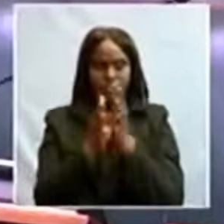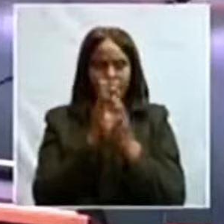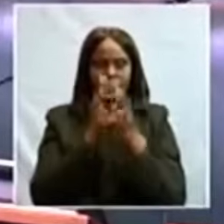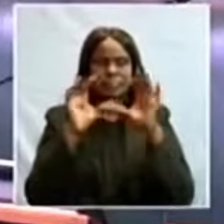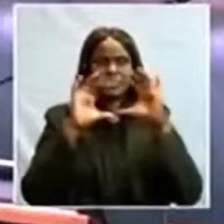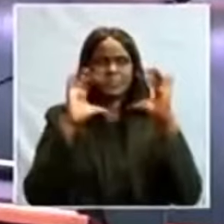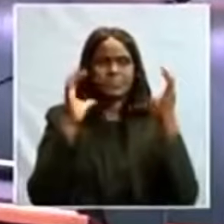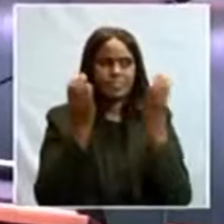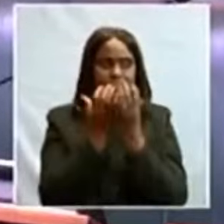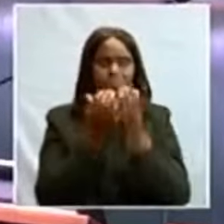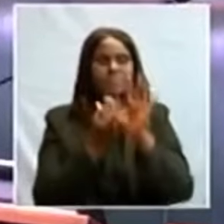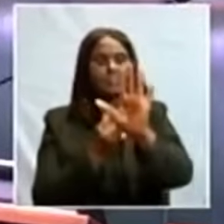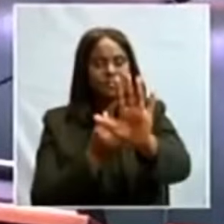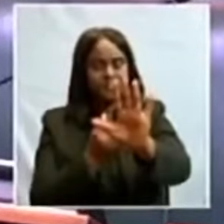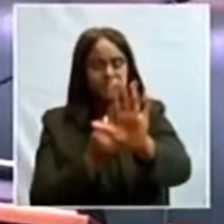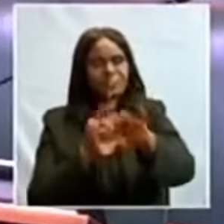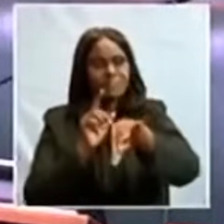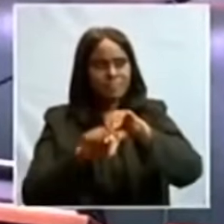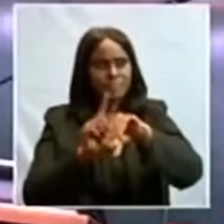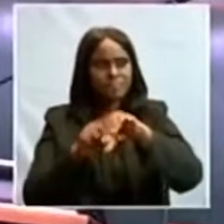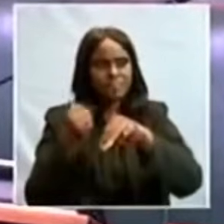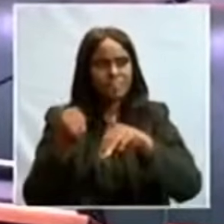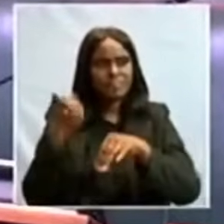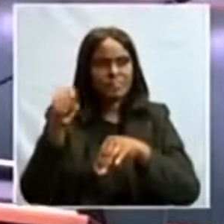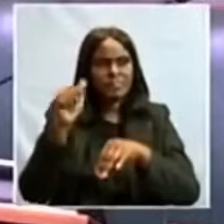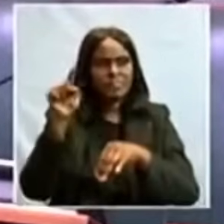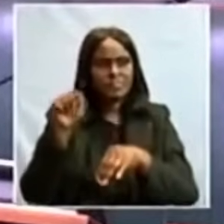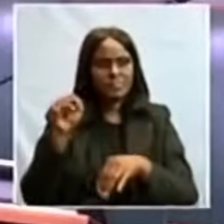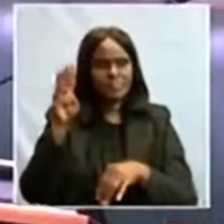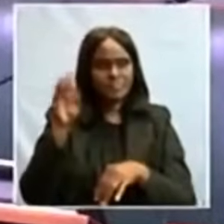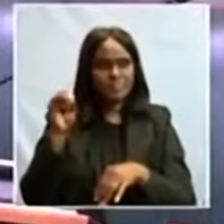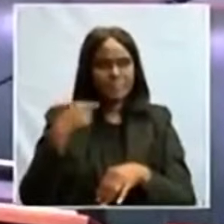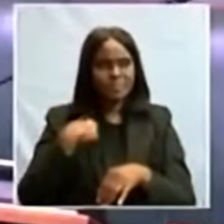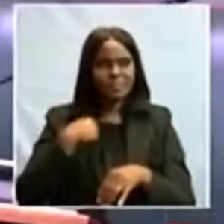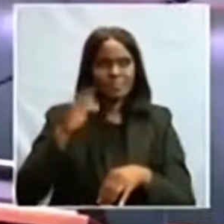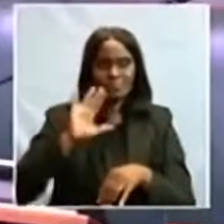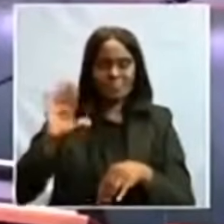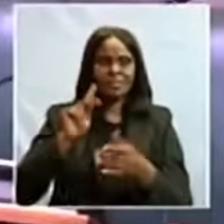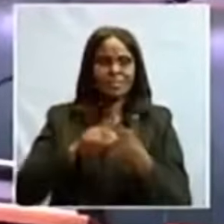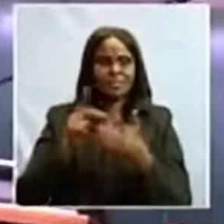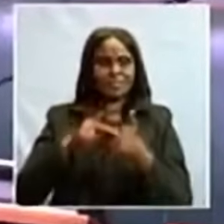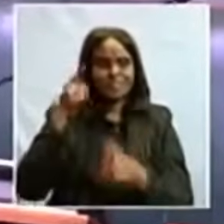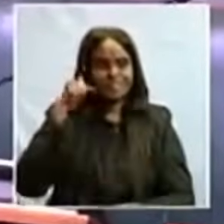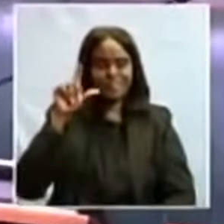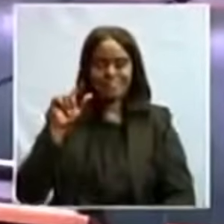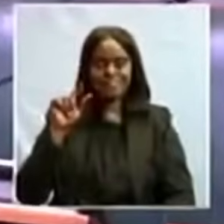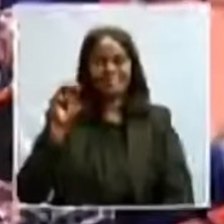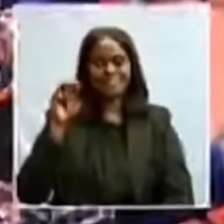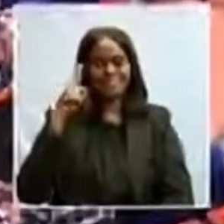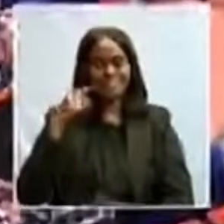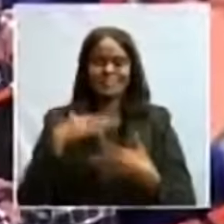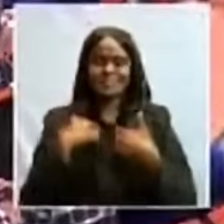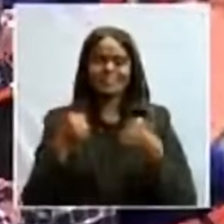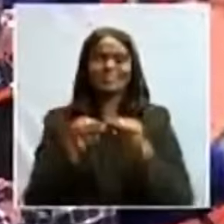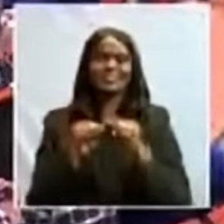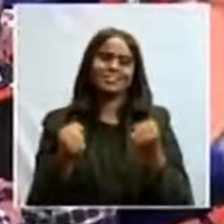stadia. Order. As the time is 10:40 hours, I suspend business for 20 minutes for a health